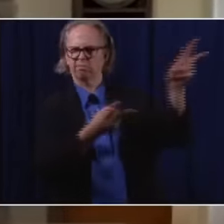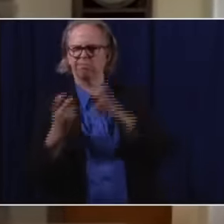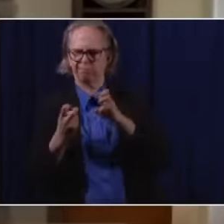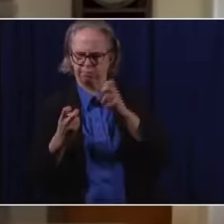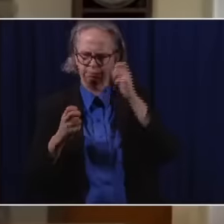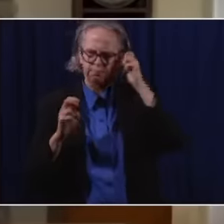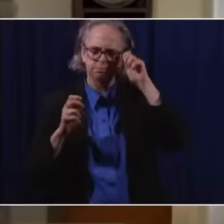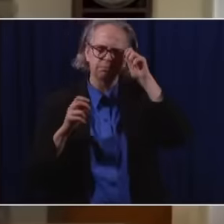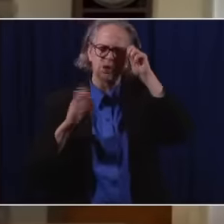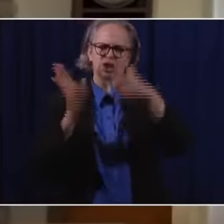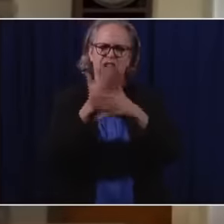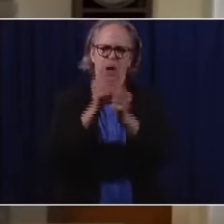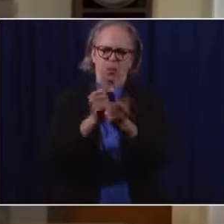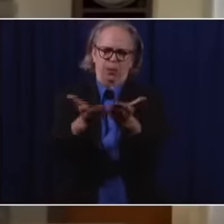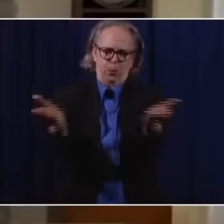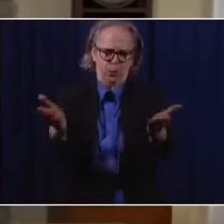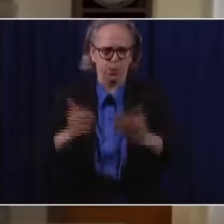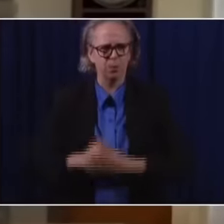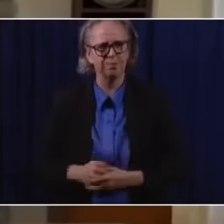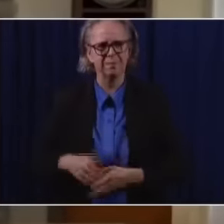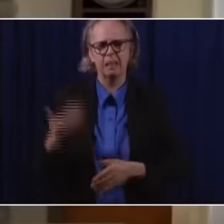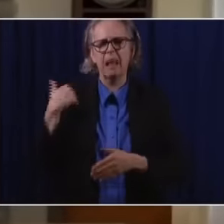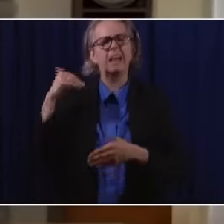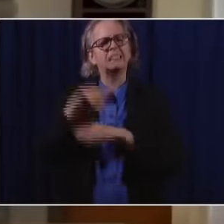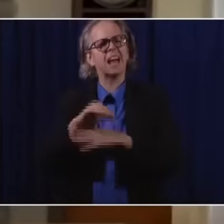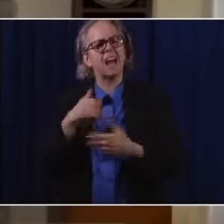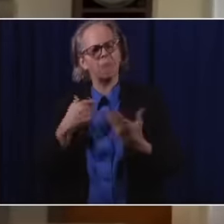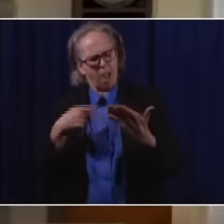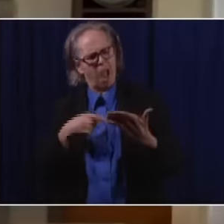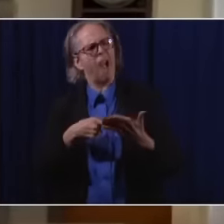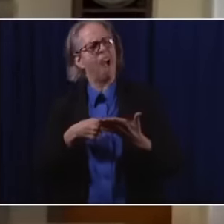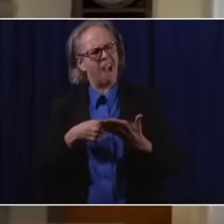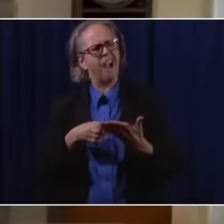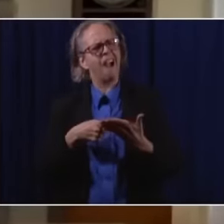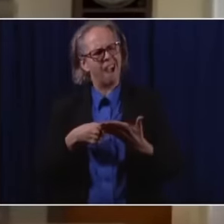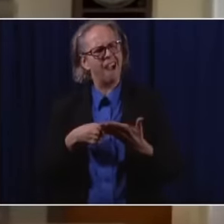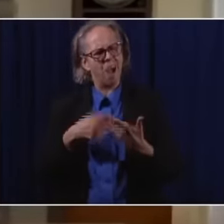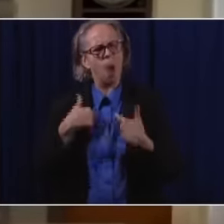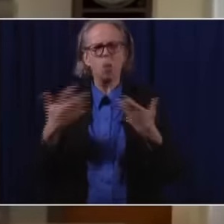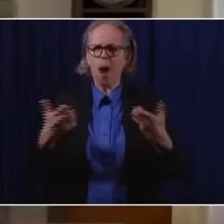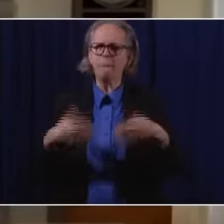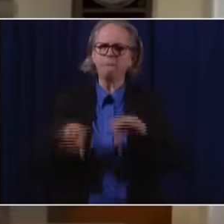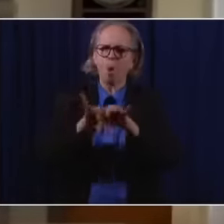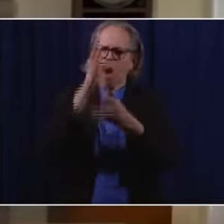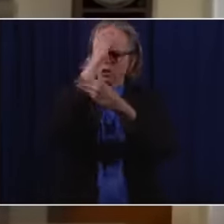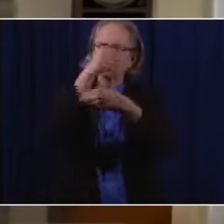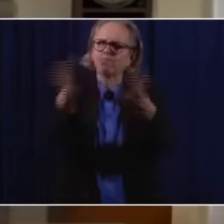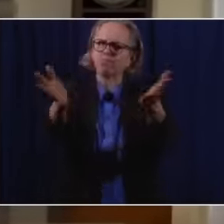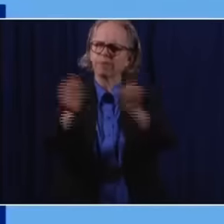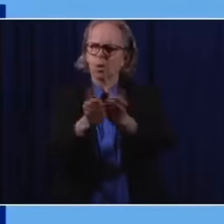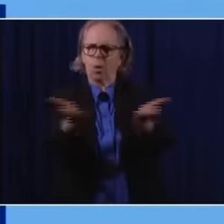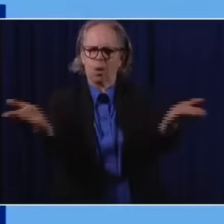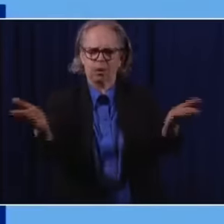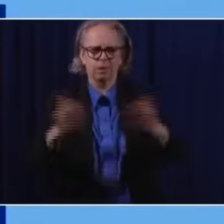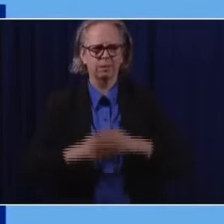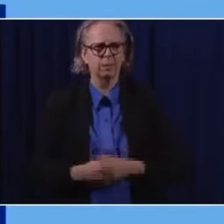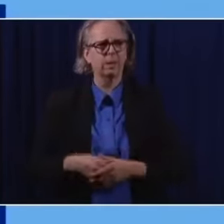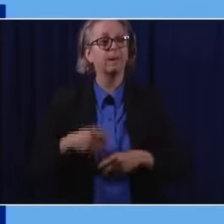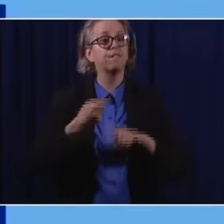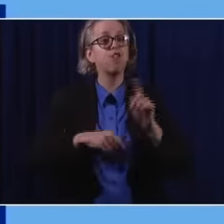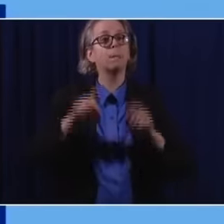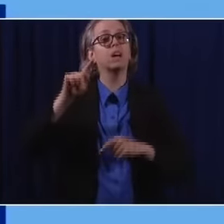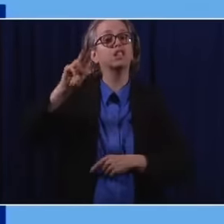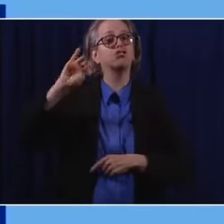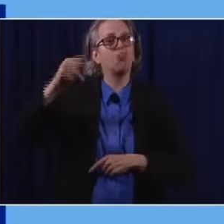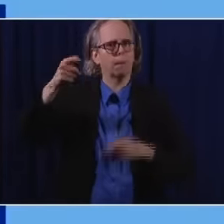night, it struck me as something that I thought I should share with all of you. This is from the Trump administration. We